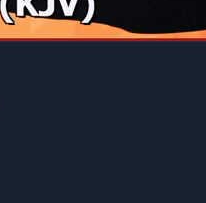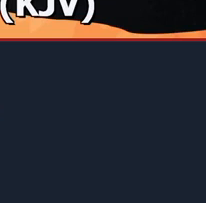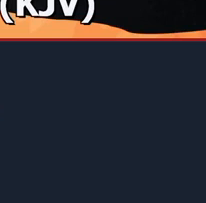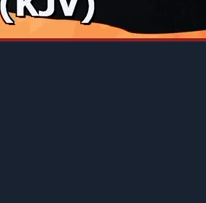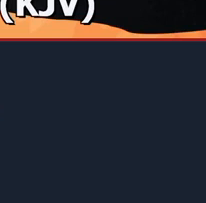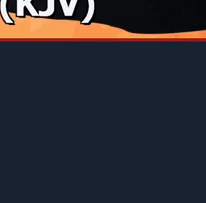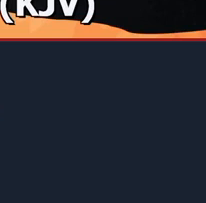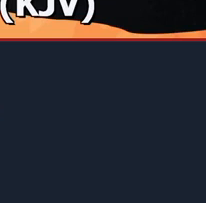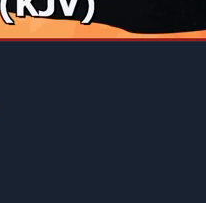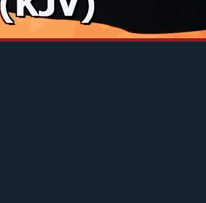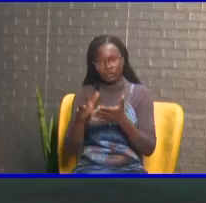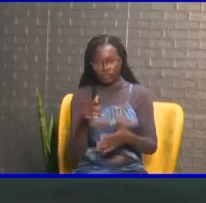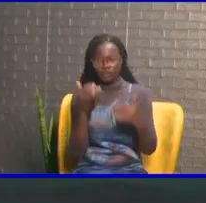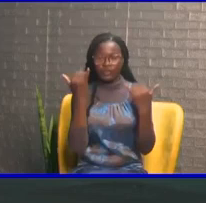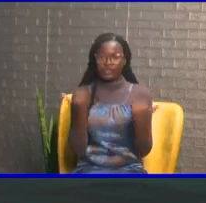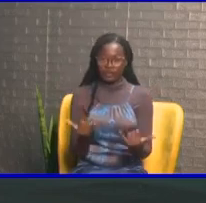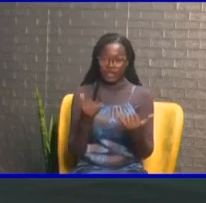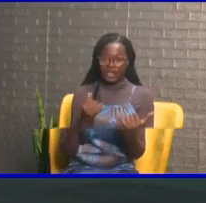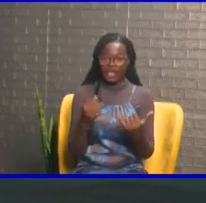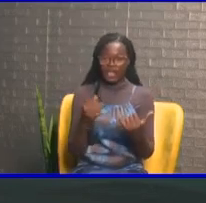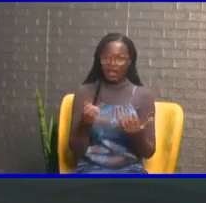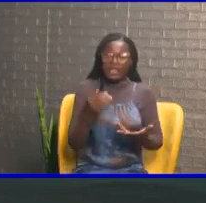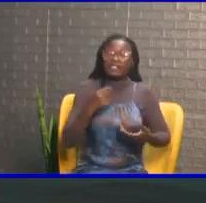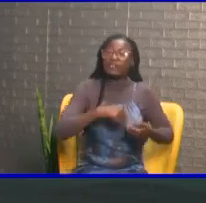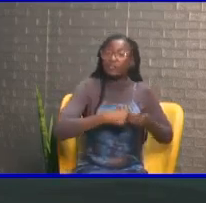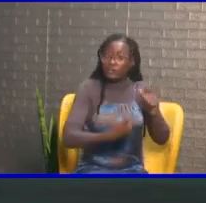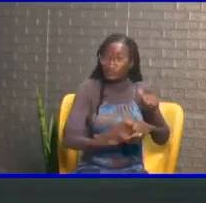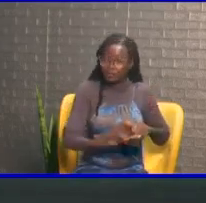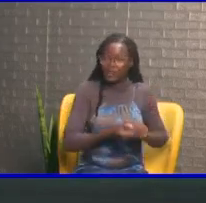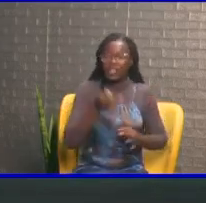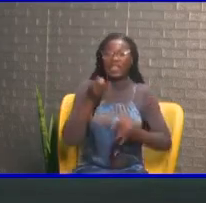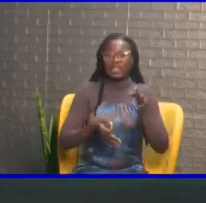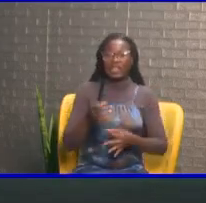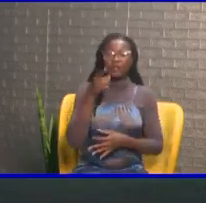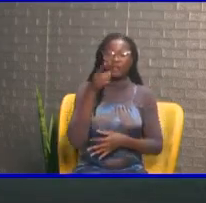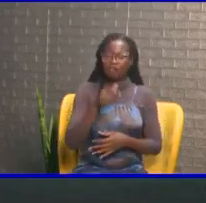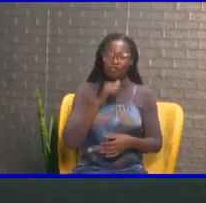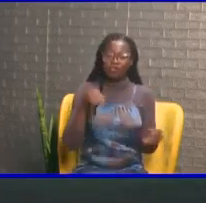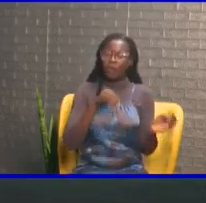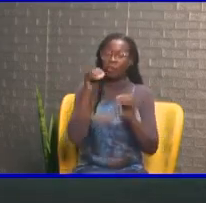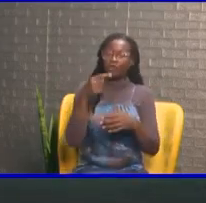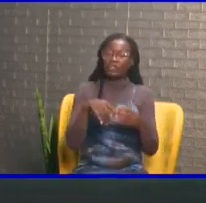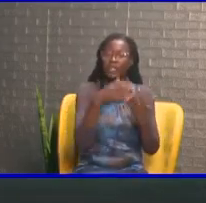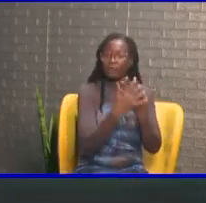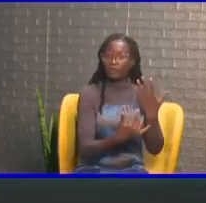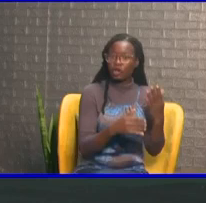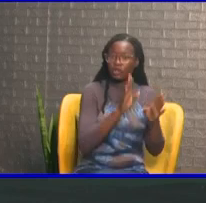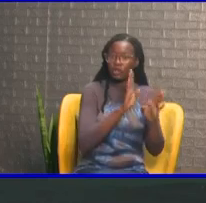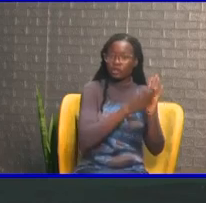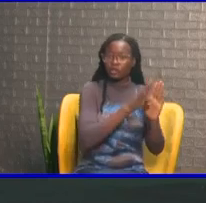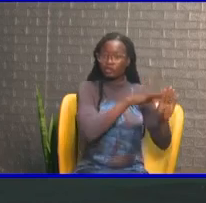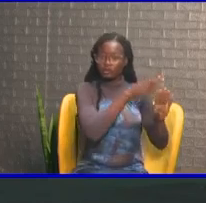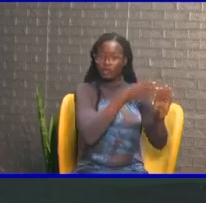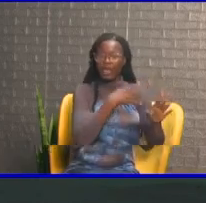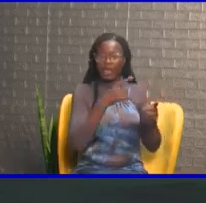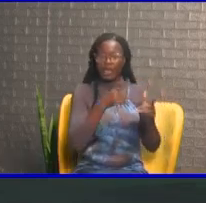destroy you. Now, so here is the issue. If you didn't apply the blood, then the plague got in, the angel